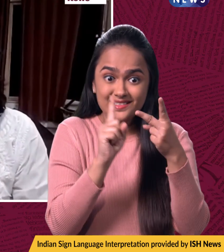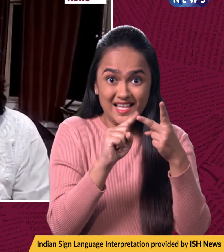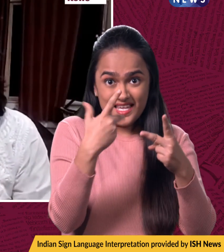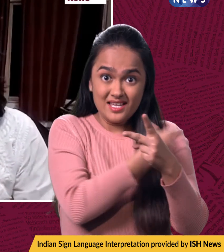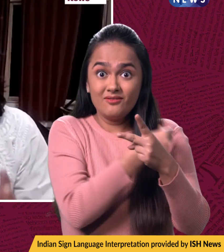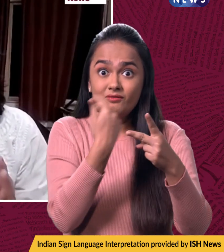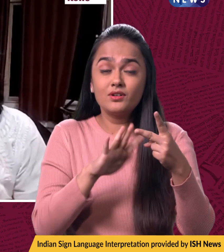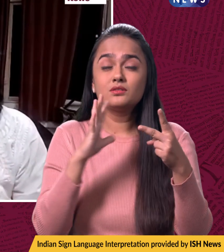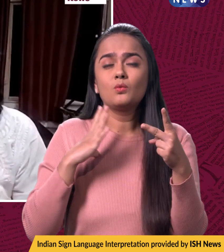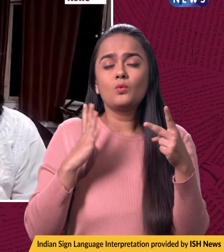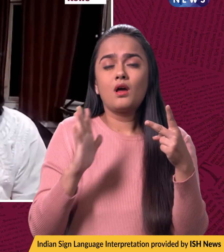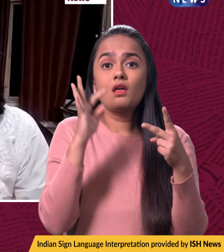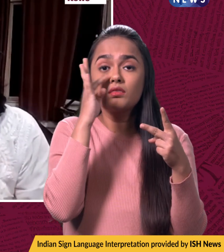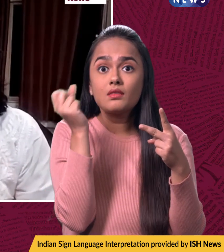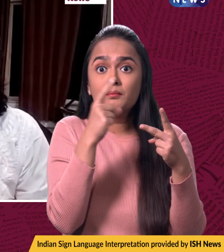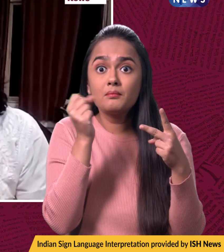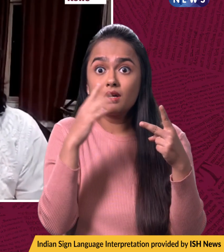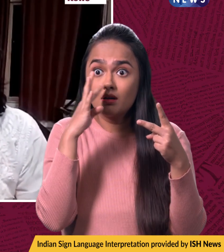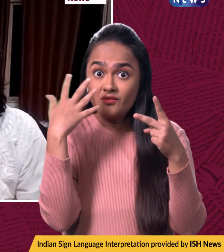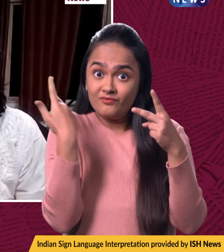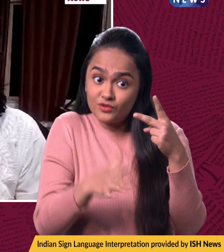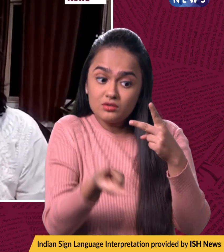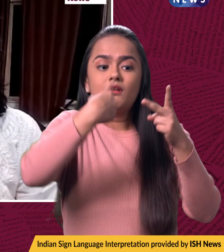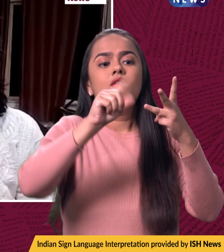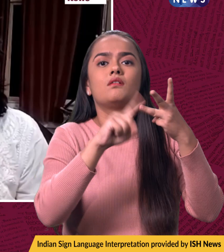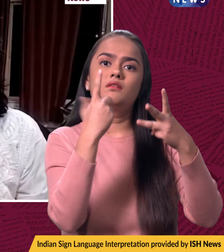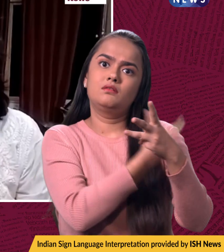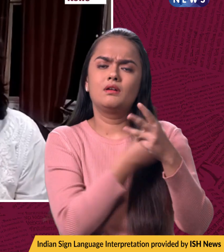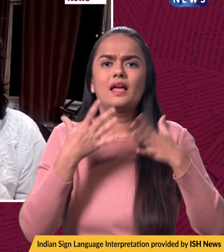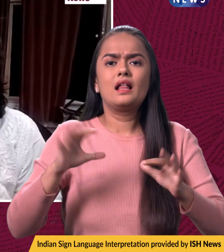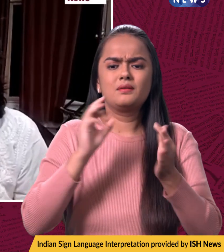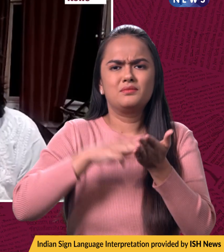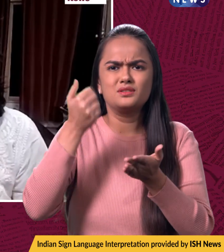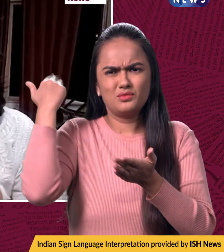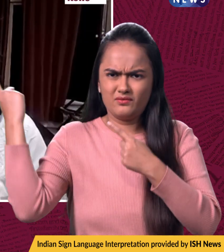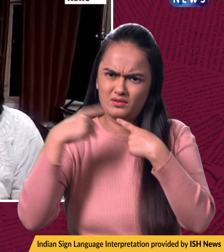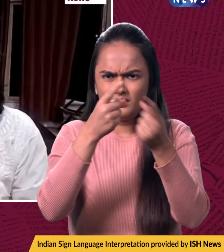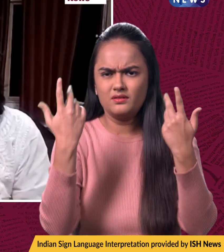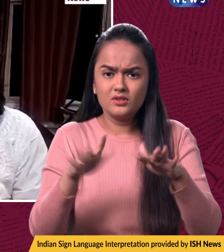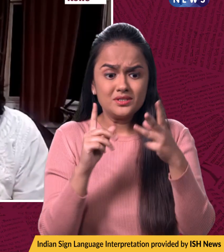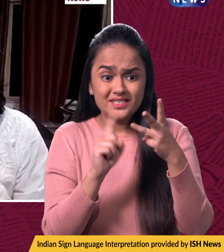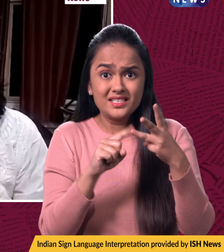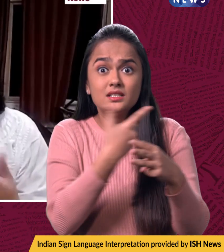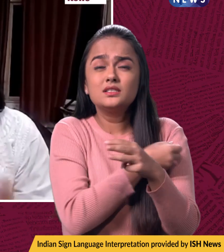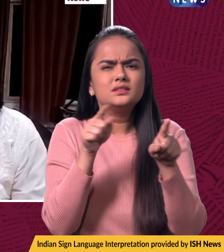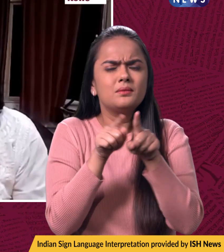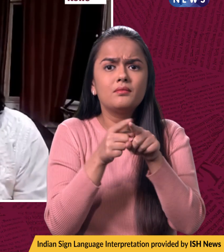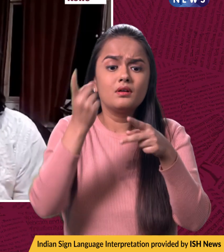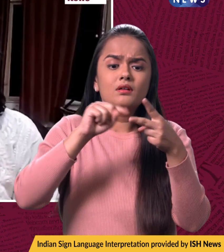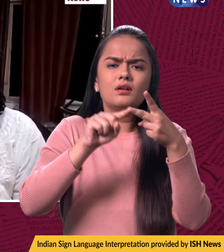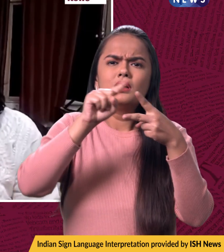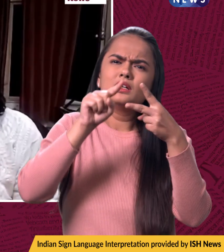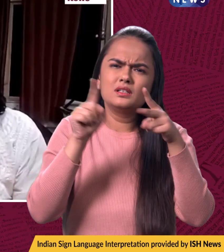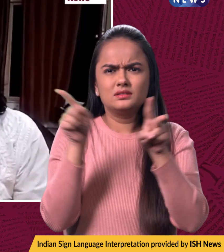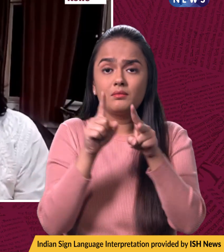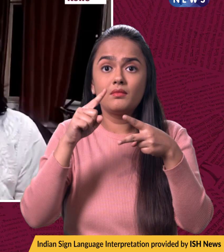9 months of taking the second dose. And this is what the health ministry had said earlier. It said that the third dose will be similar to the previous two